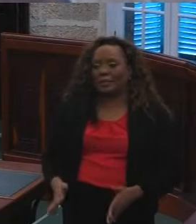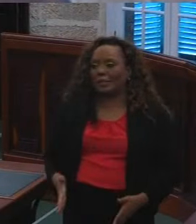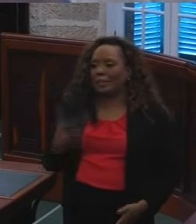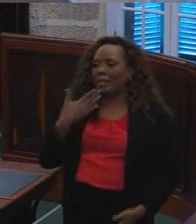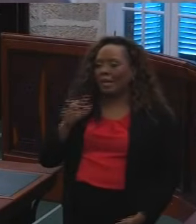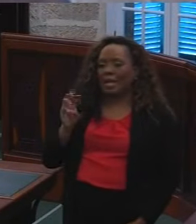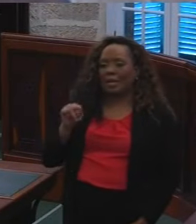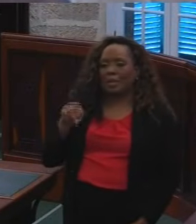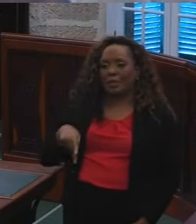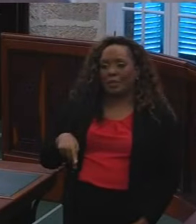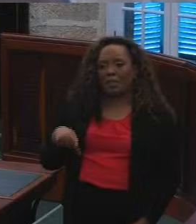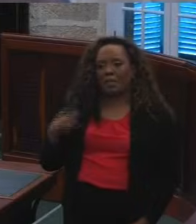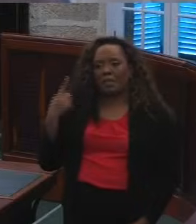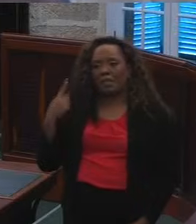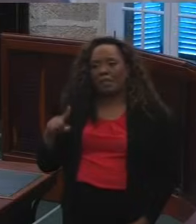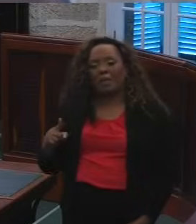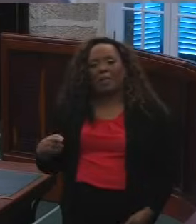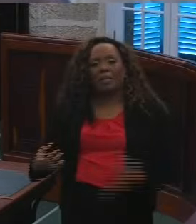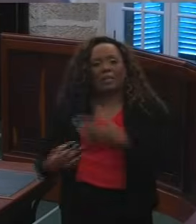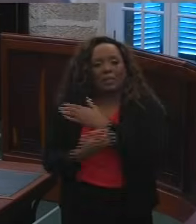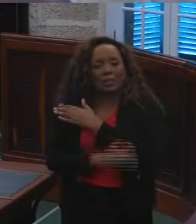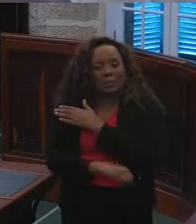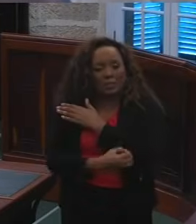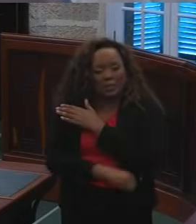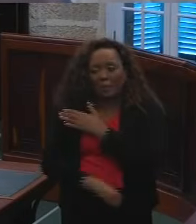who has,